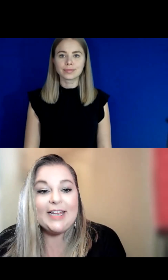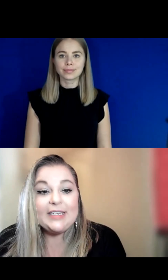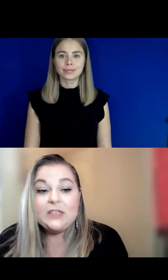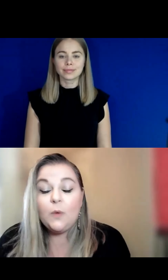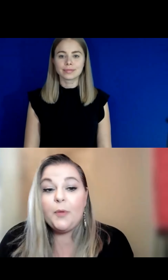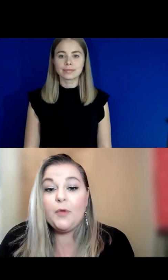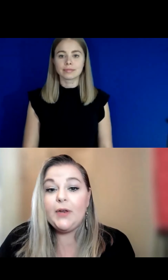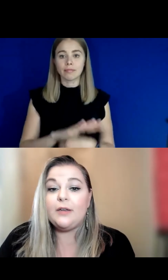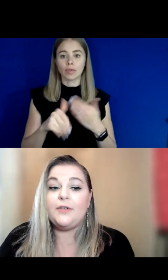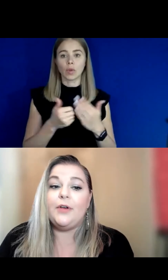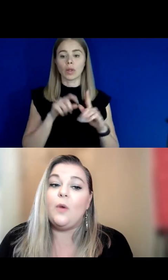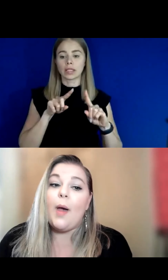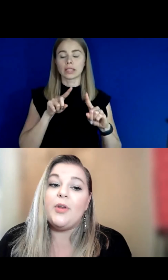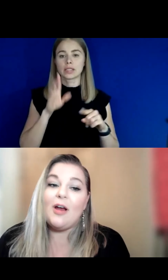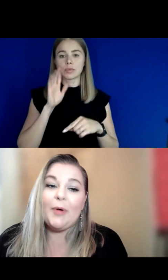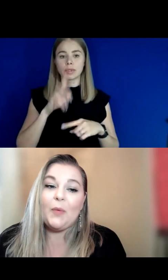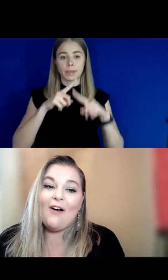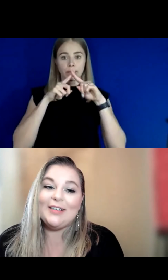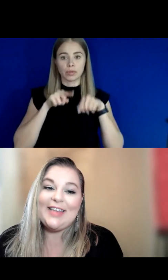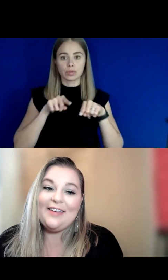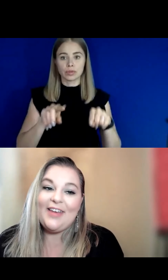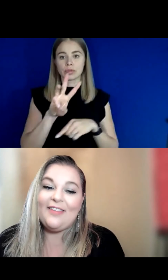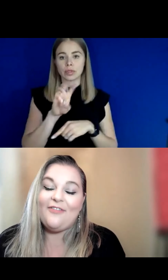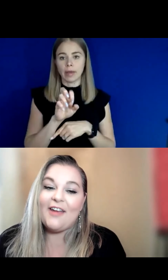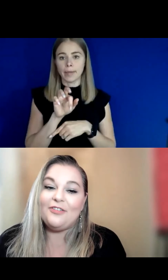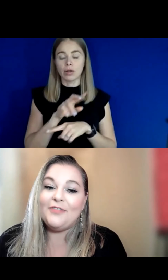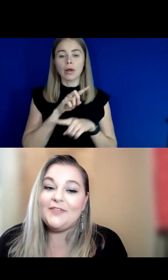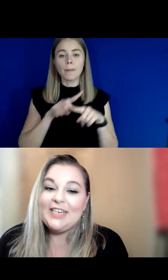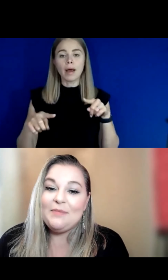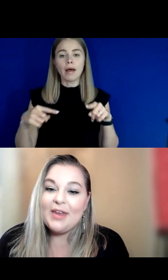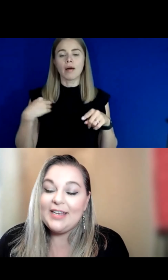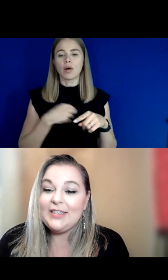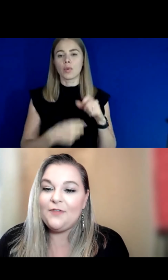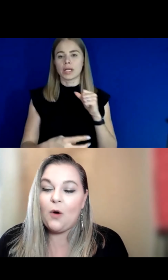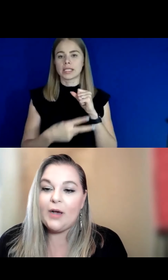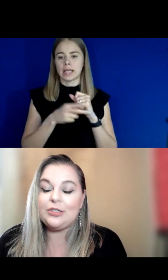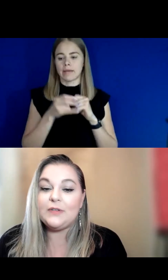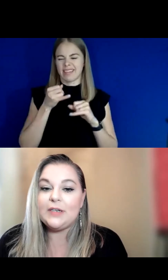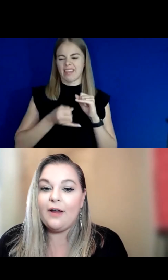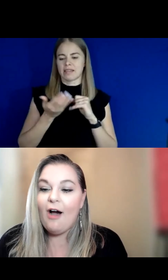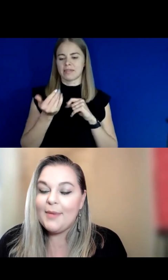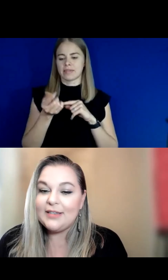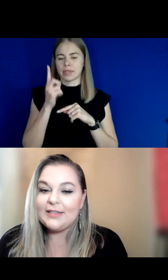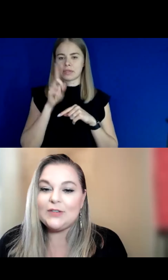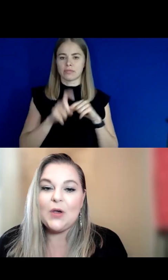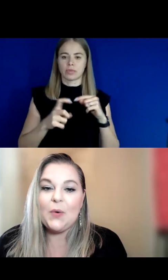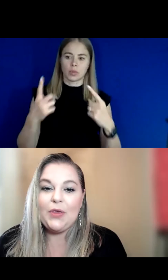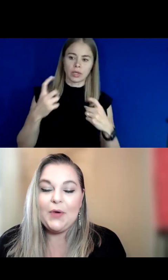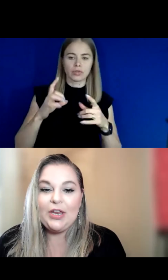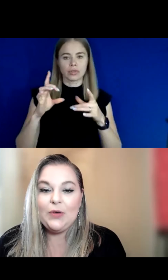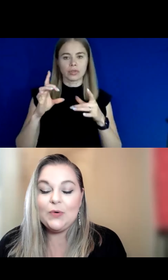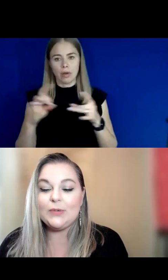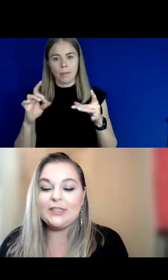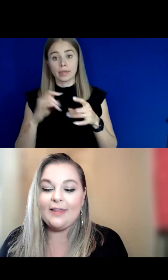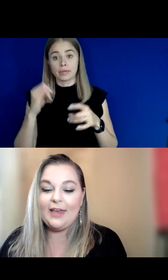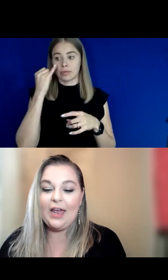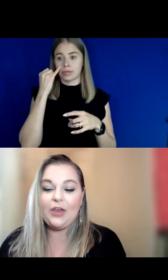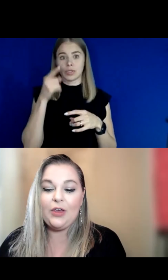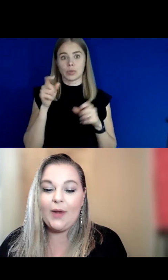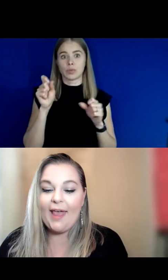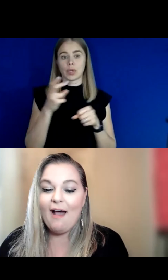All attendees will be muted during the webinar, but we are saving the final 15 minutes for questions and comments. So you can